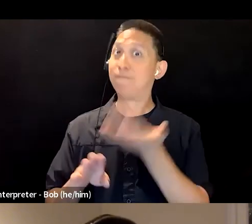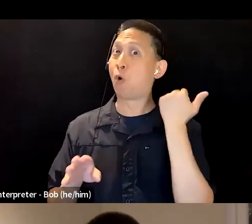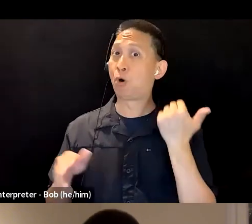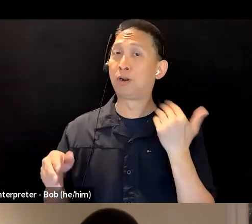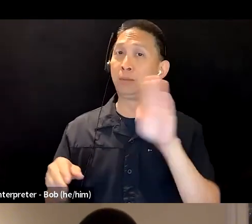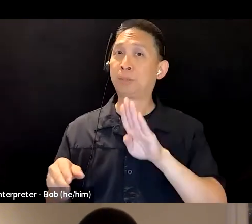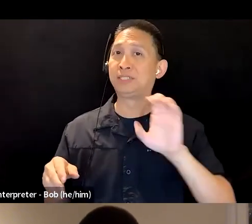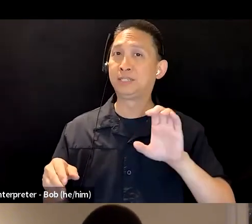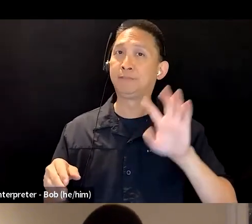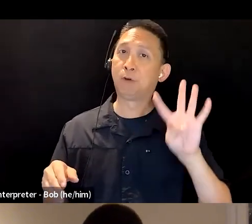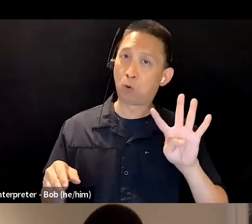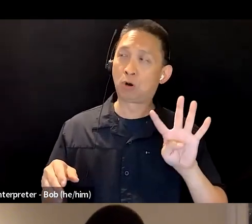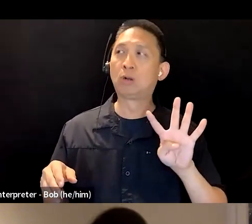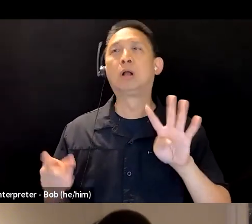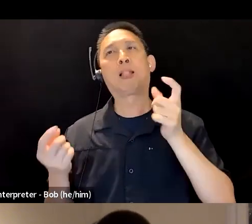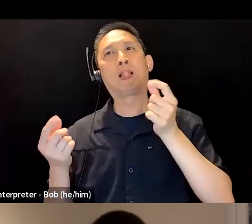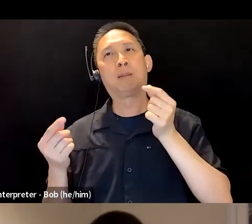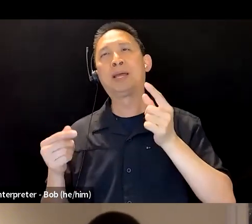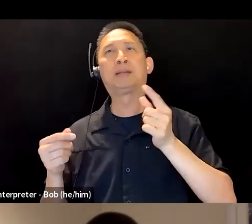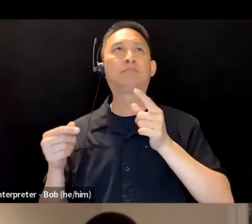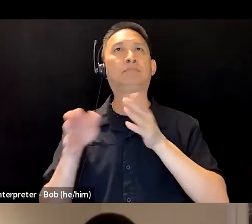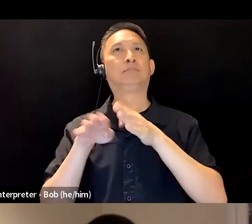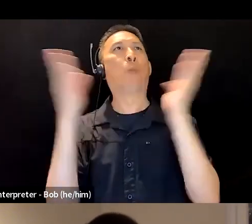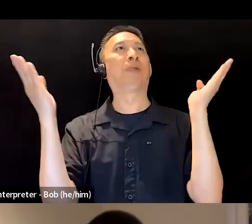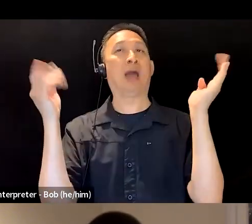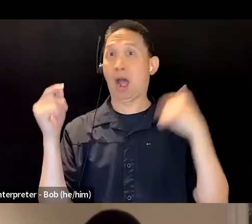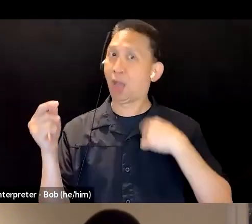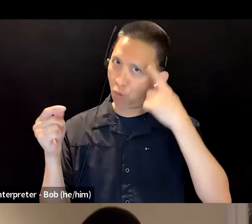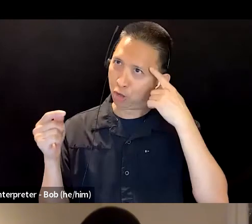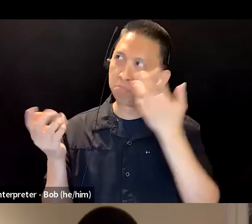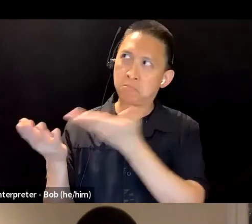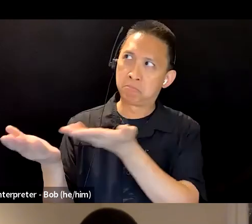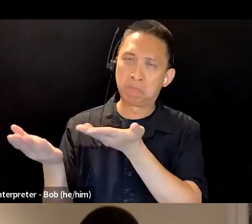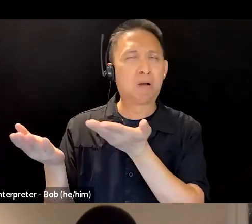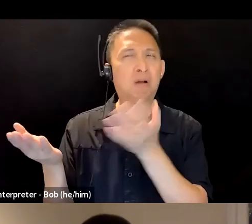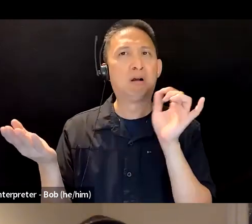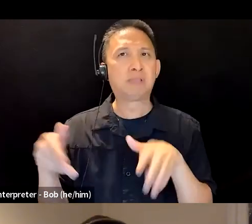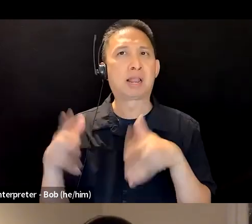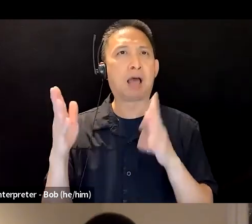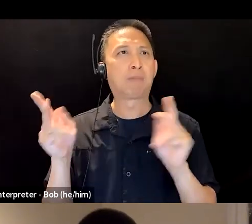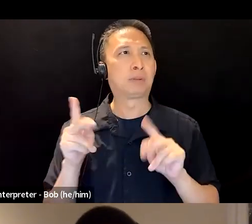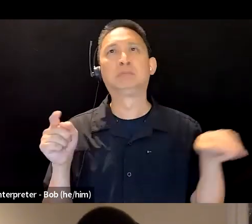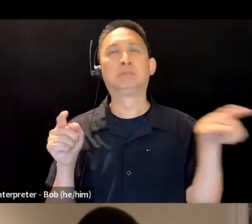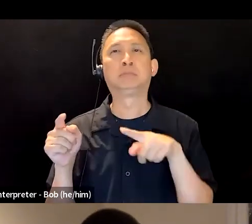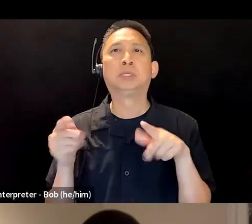because it was a bit more arts focused, it allowed for, you know, for people who maybe didn't have that much experience, or people who weren't